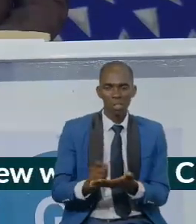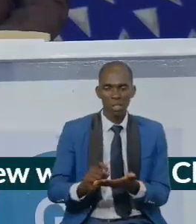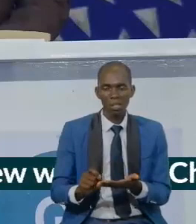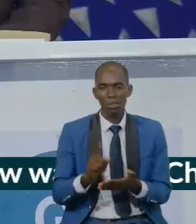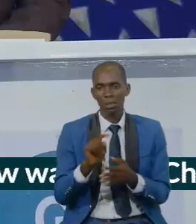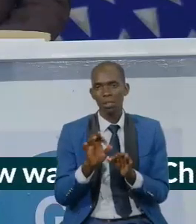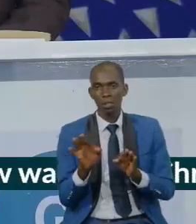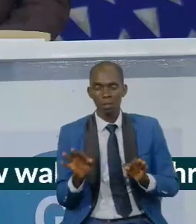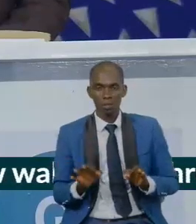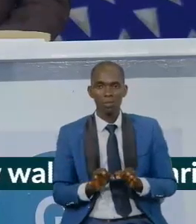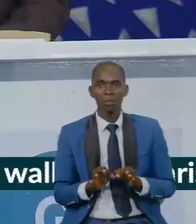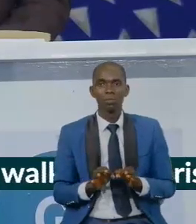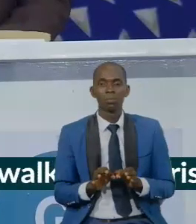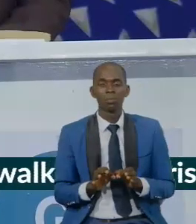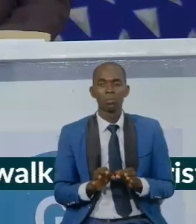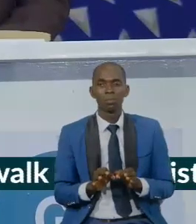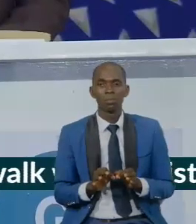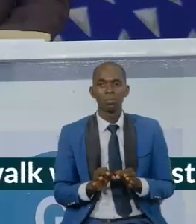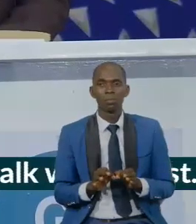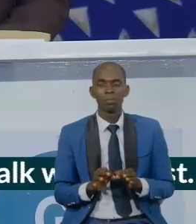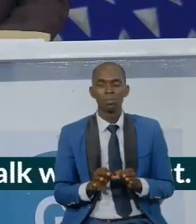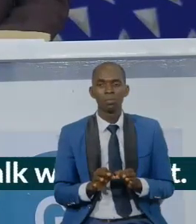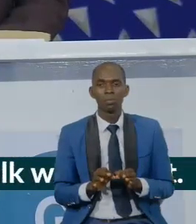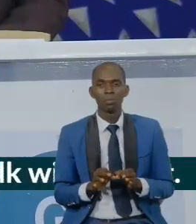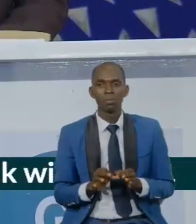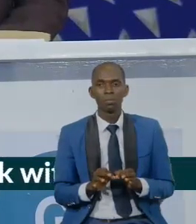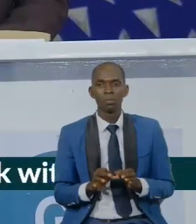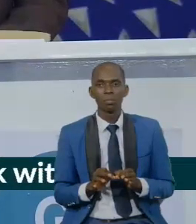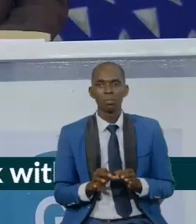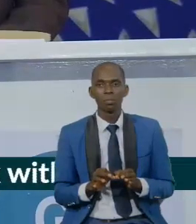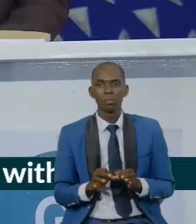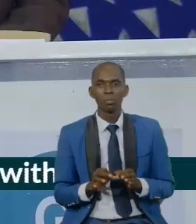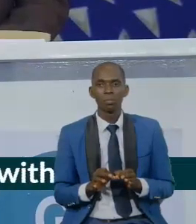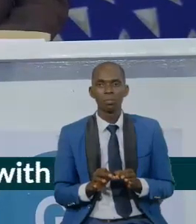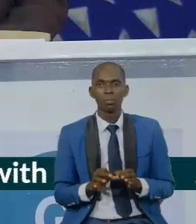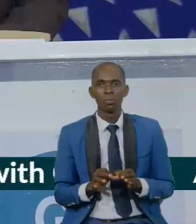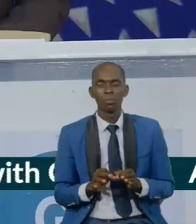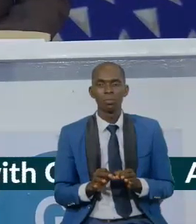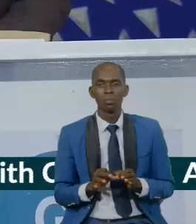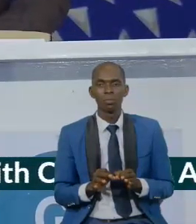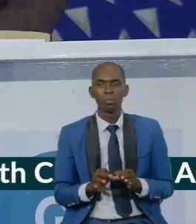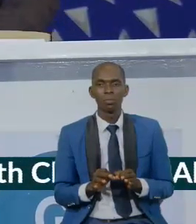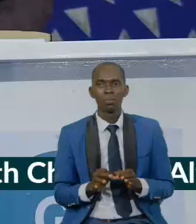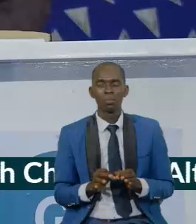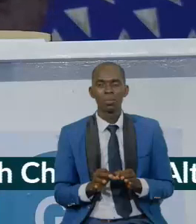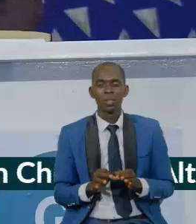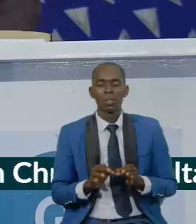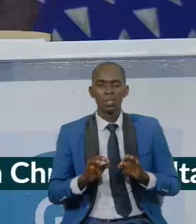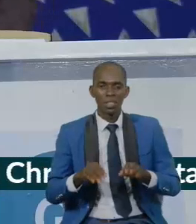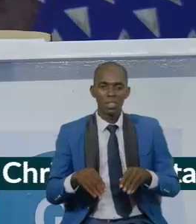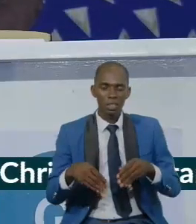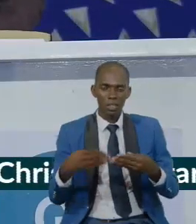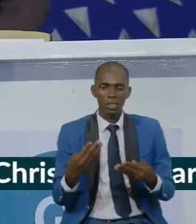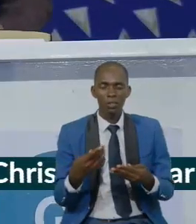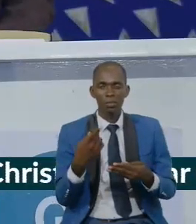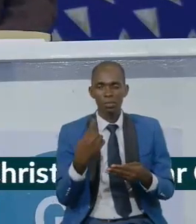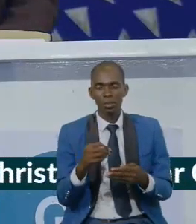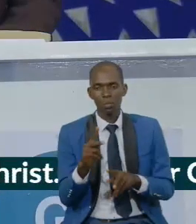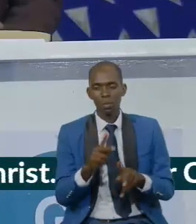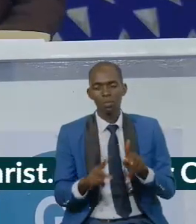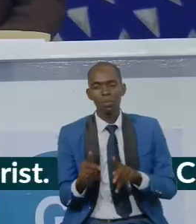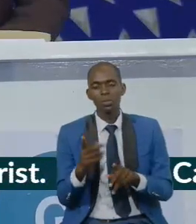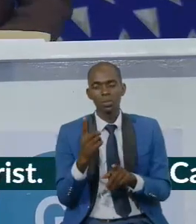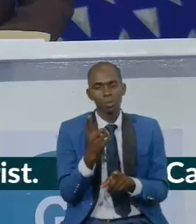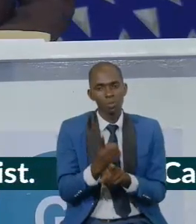please, donnez-les les adresses les plus correctes. Give them the exact information of your